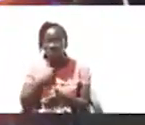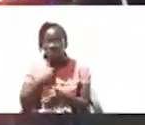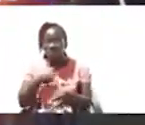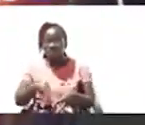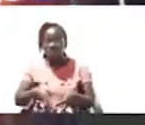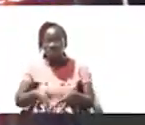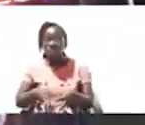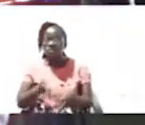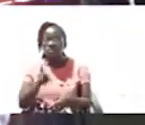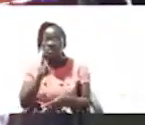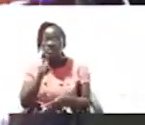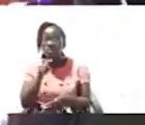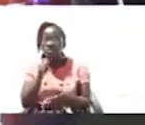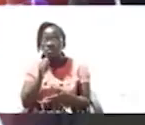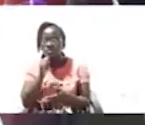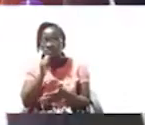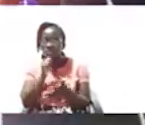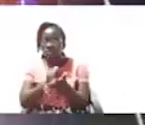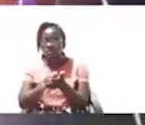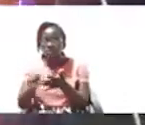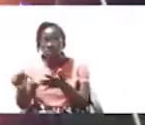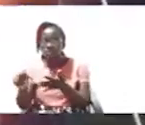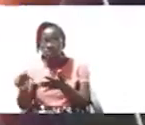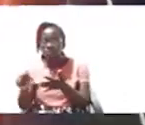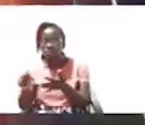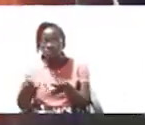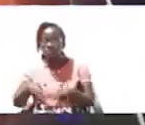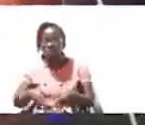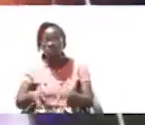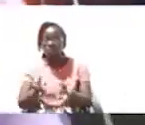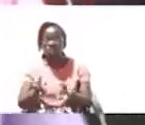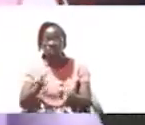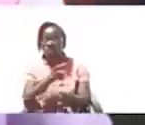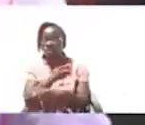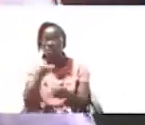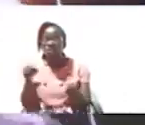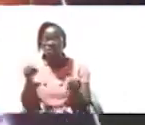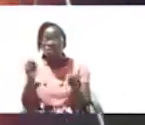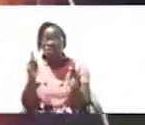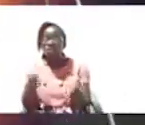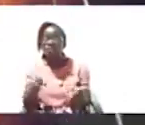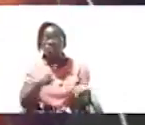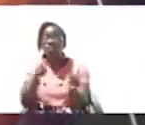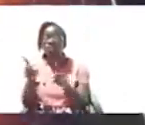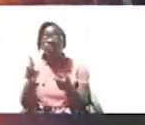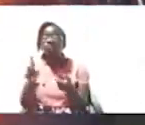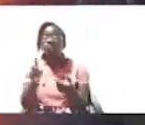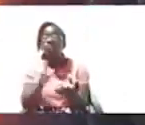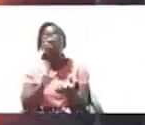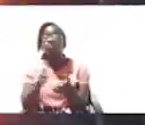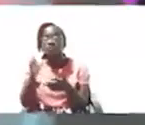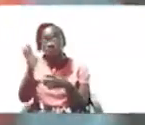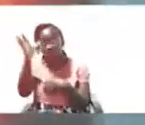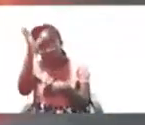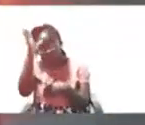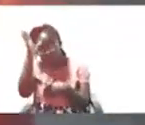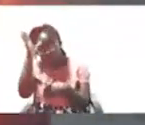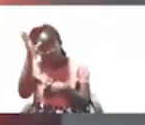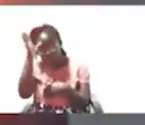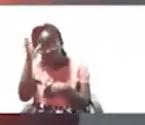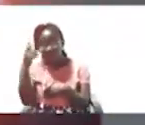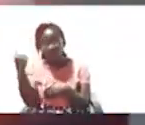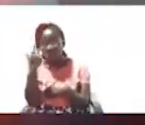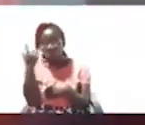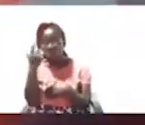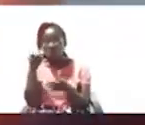life obi nkwaja nchen nobody goes to the father you don't know me so except by me papa